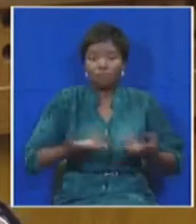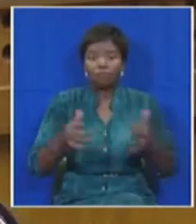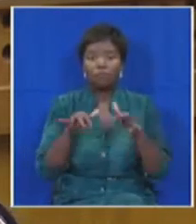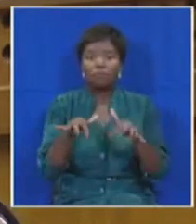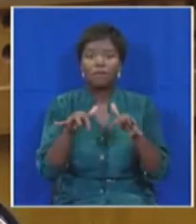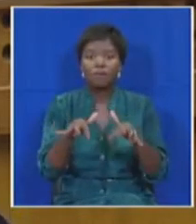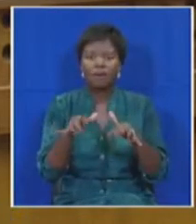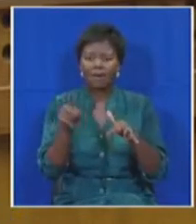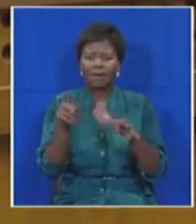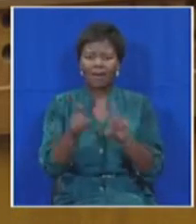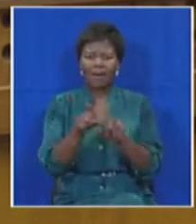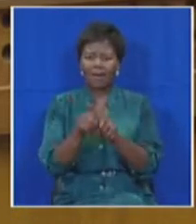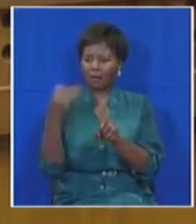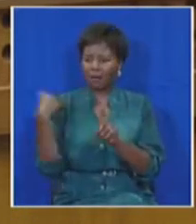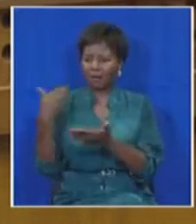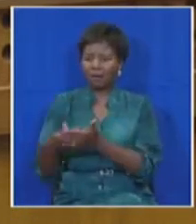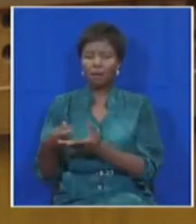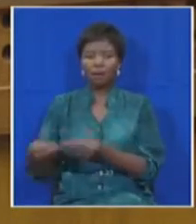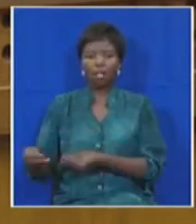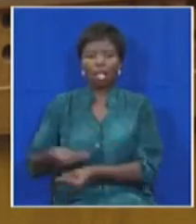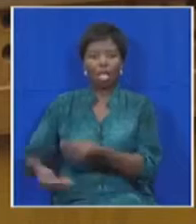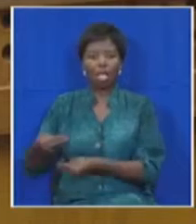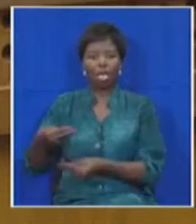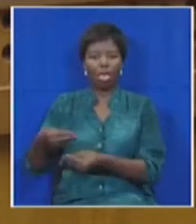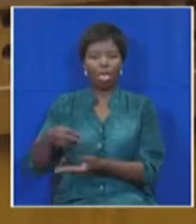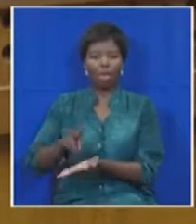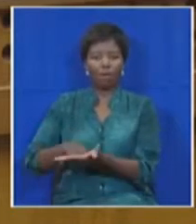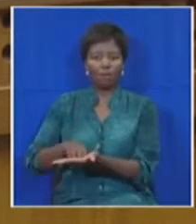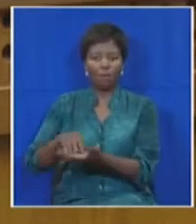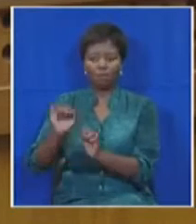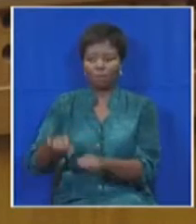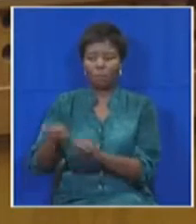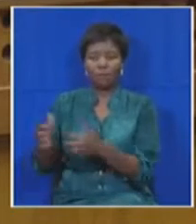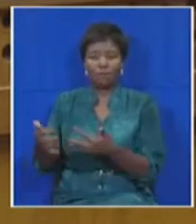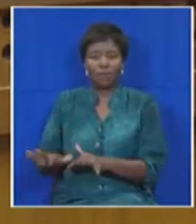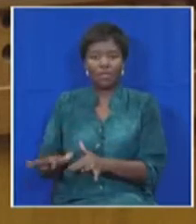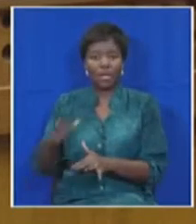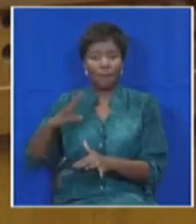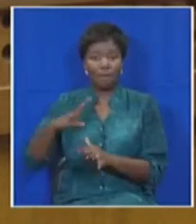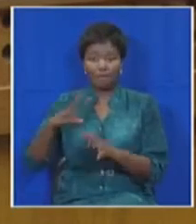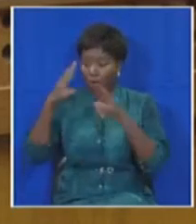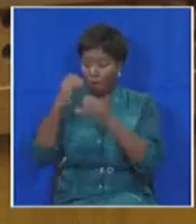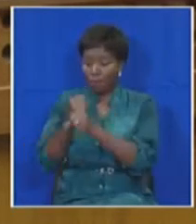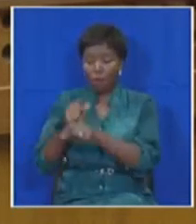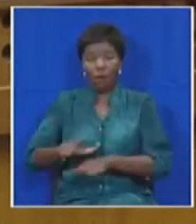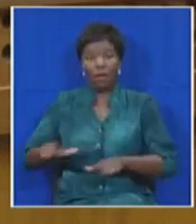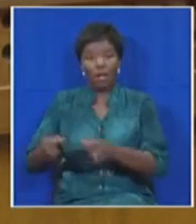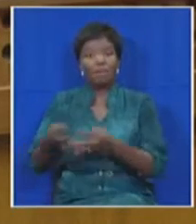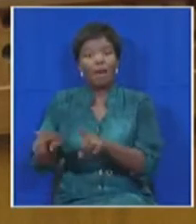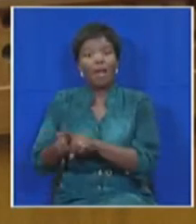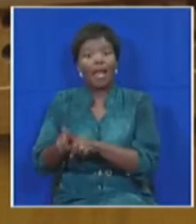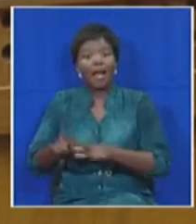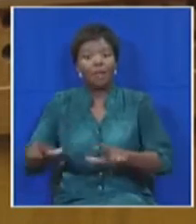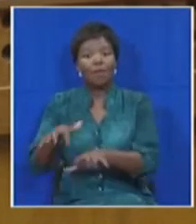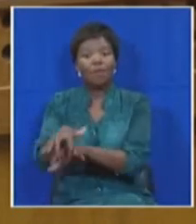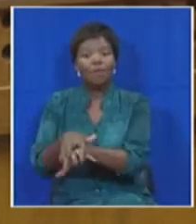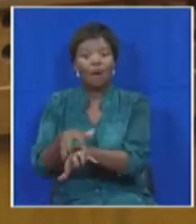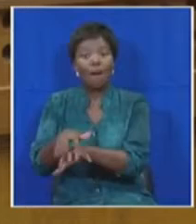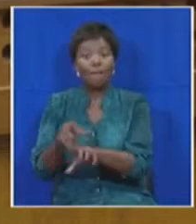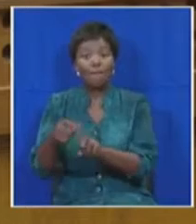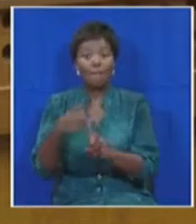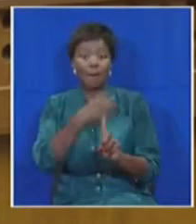dodgy deals for ANC cronies. He's talking about a narrow-based land deals like the Limpopo farm that Minister